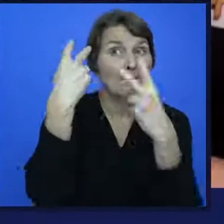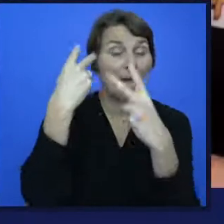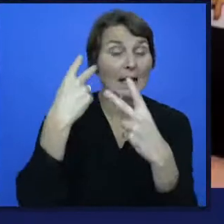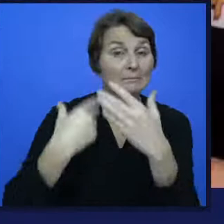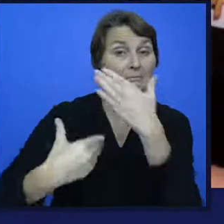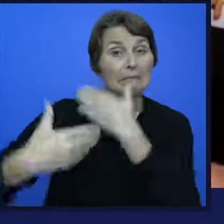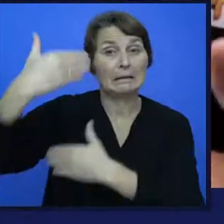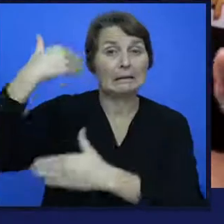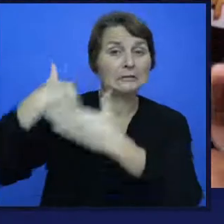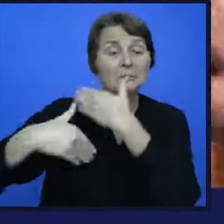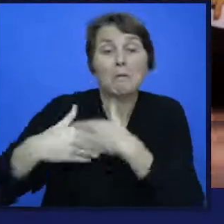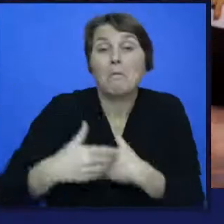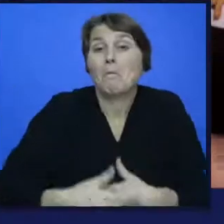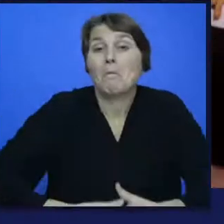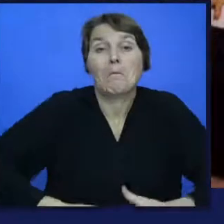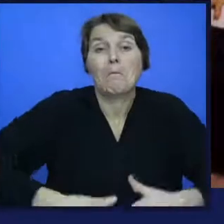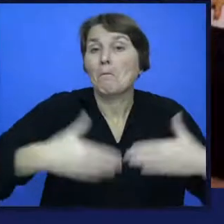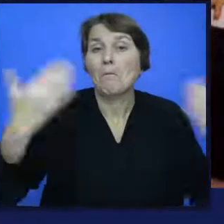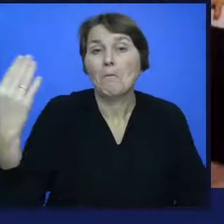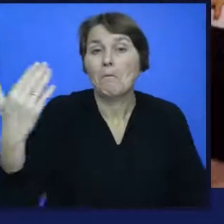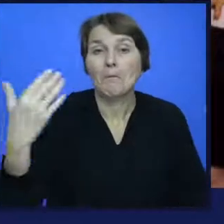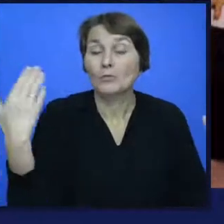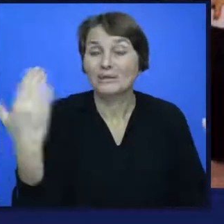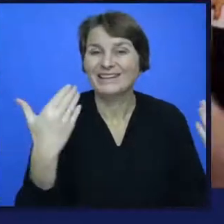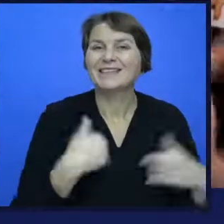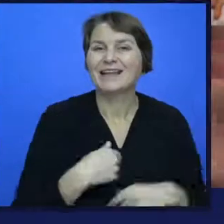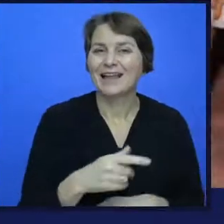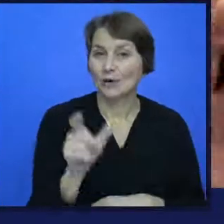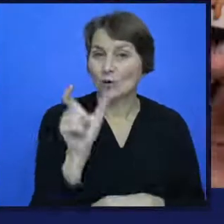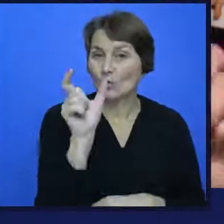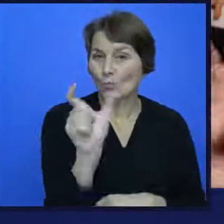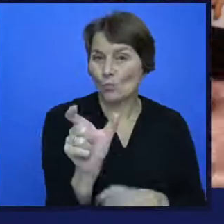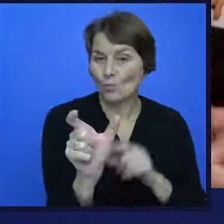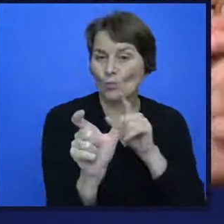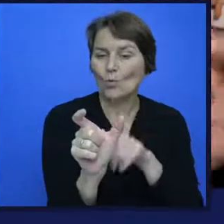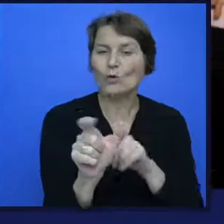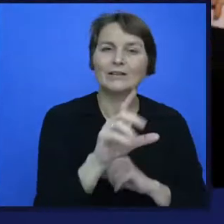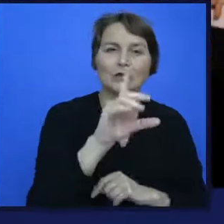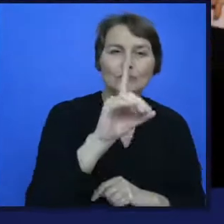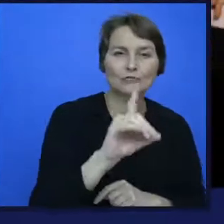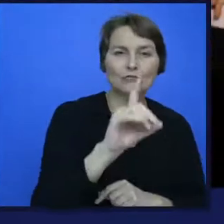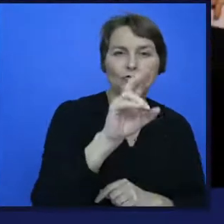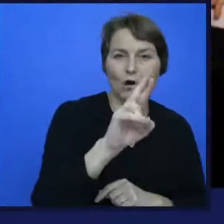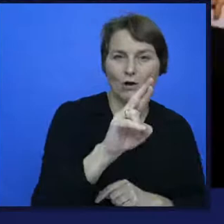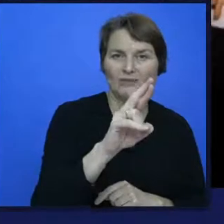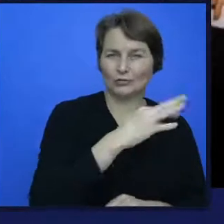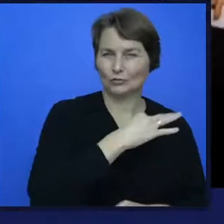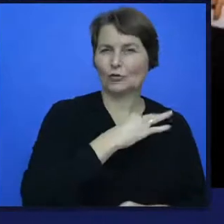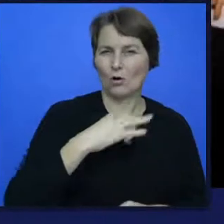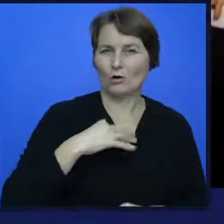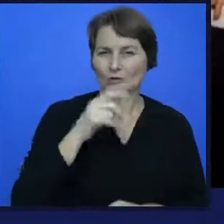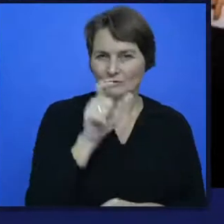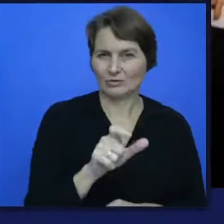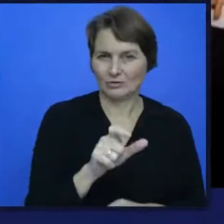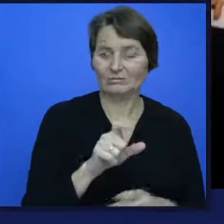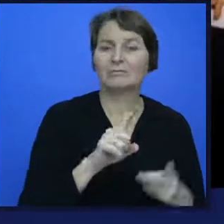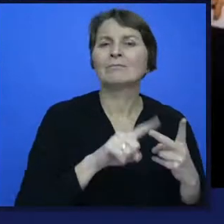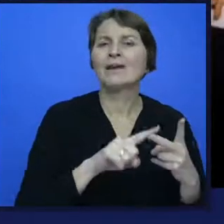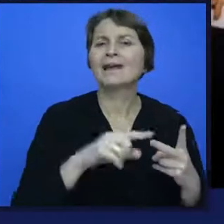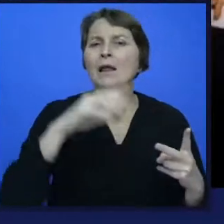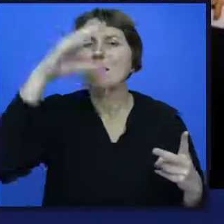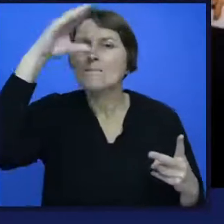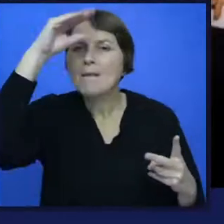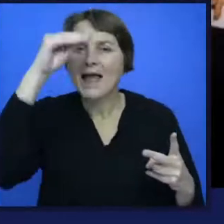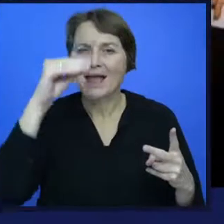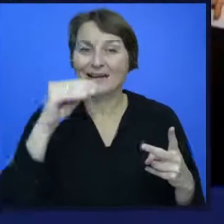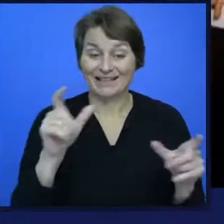whatever sexist reasons, the term doctor and maleness are related in almost everything we've written